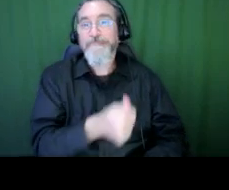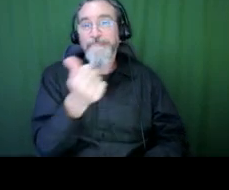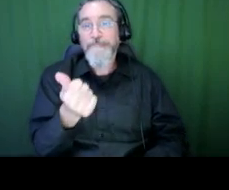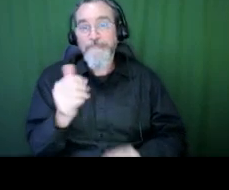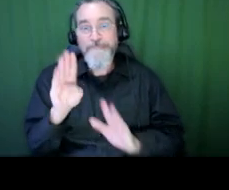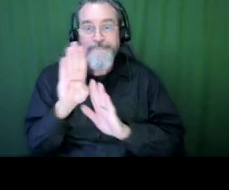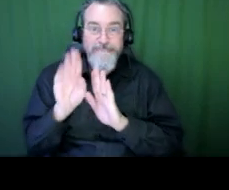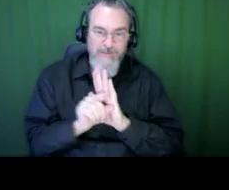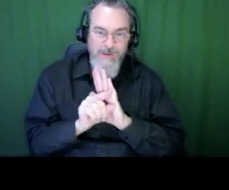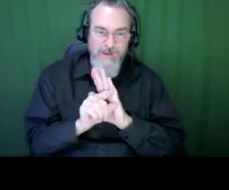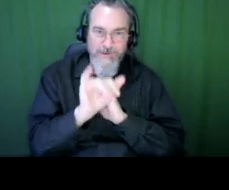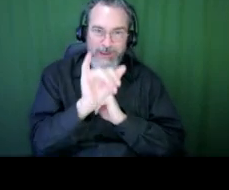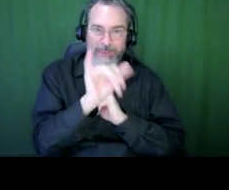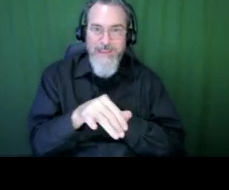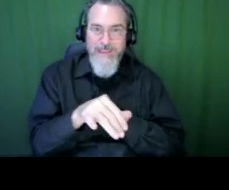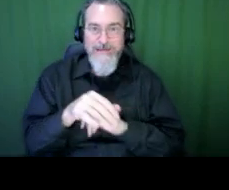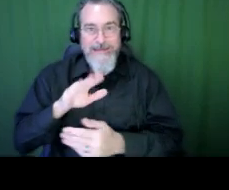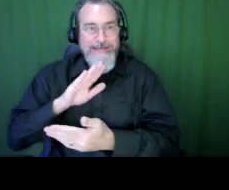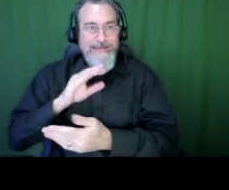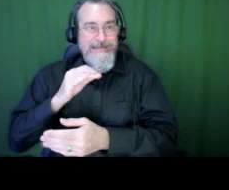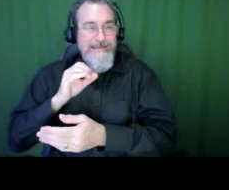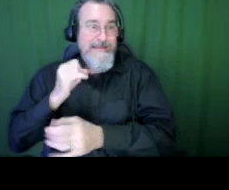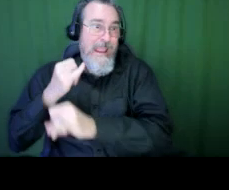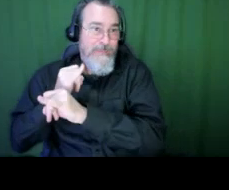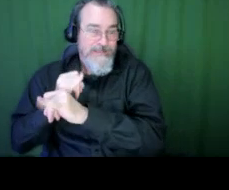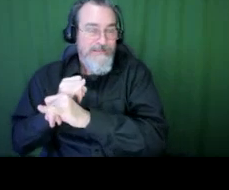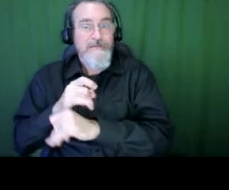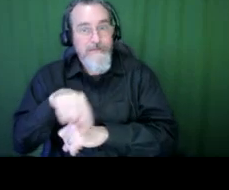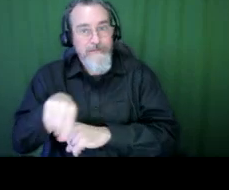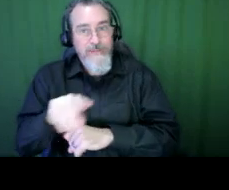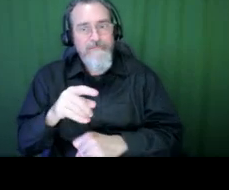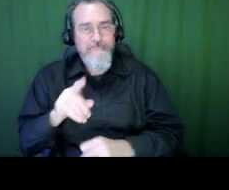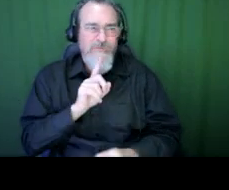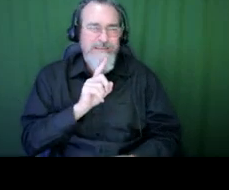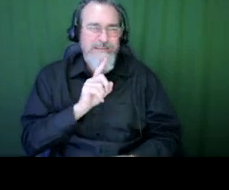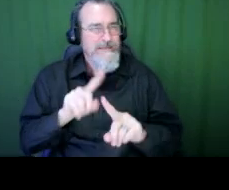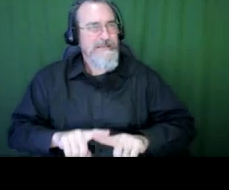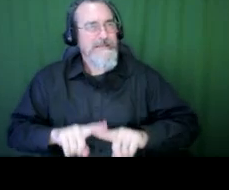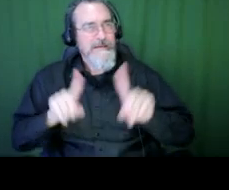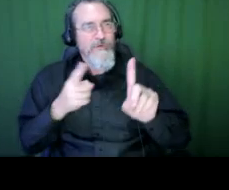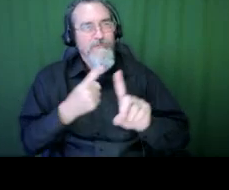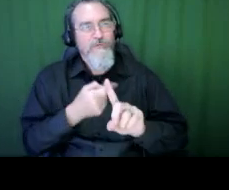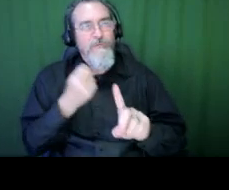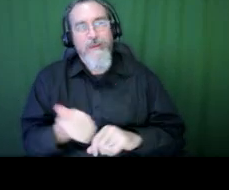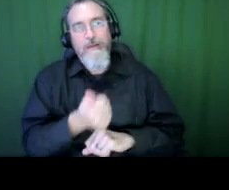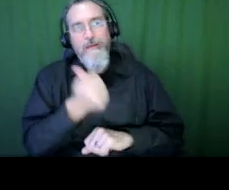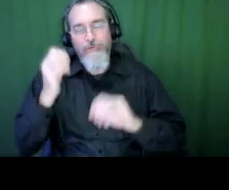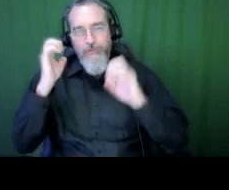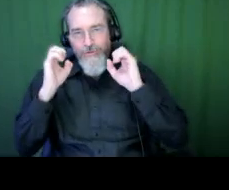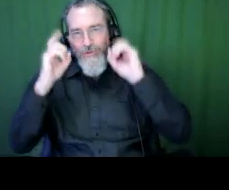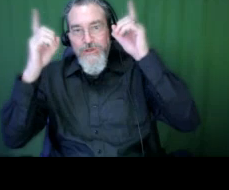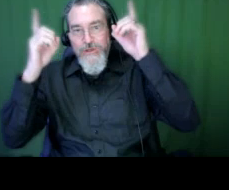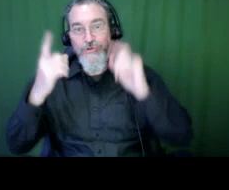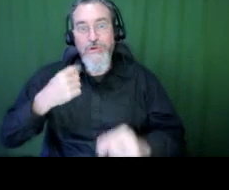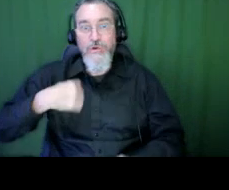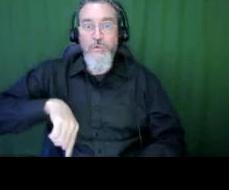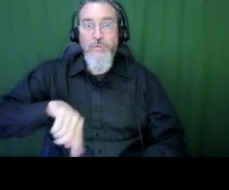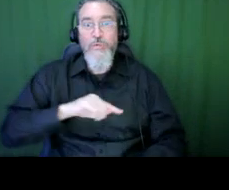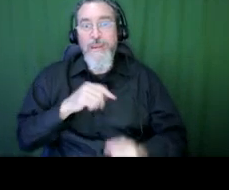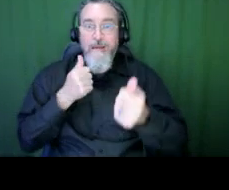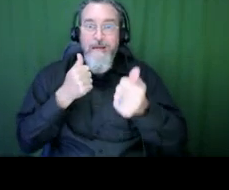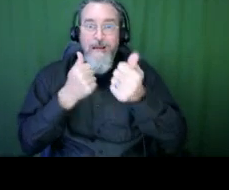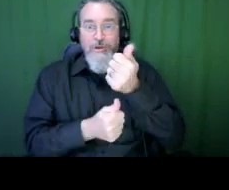campus, and to give context, the campus is unique from other educational entities in that we actually sit under our Department of Business